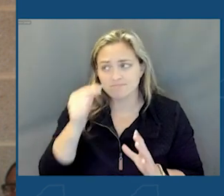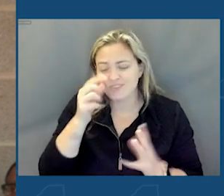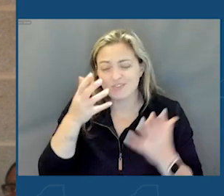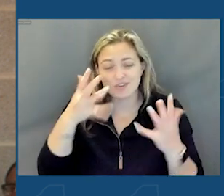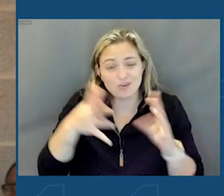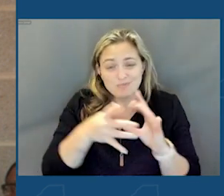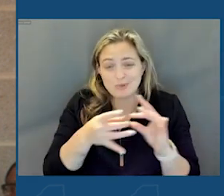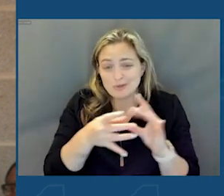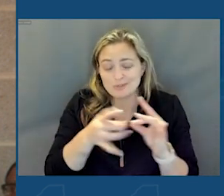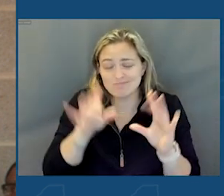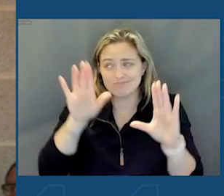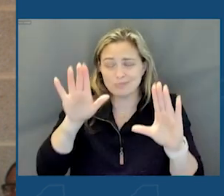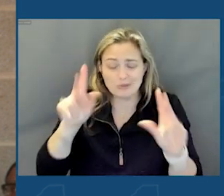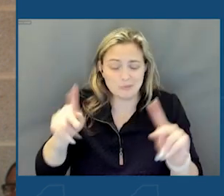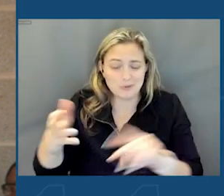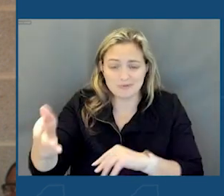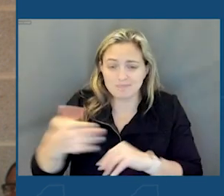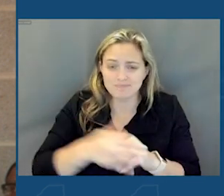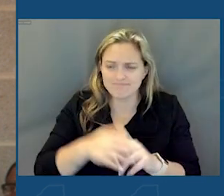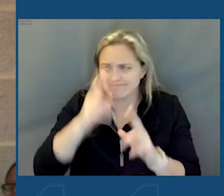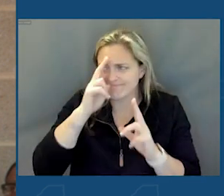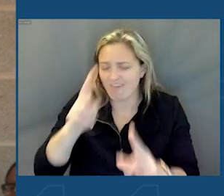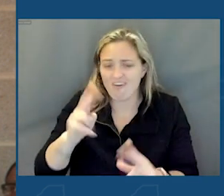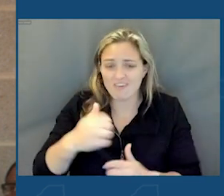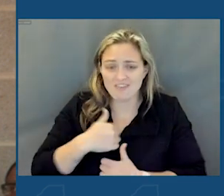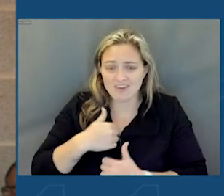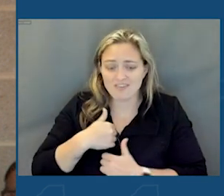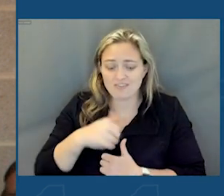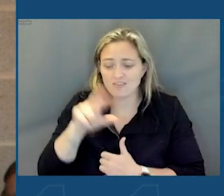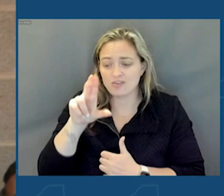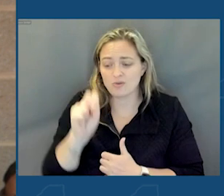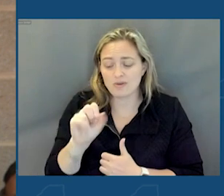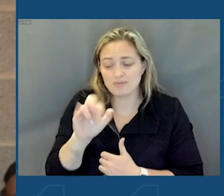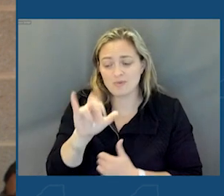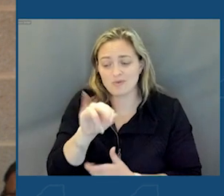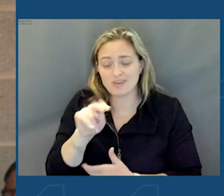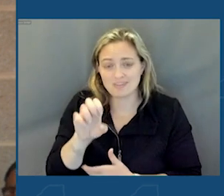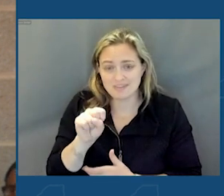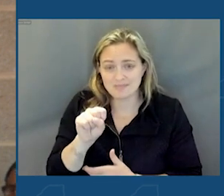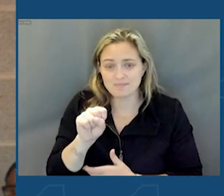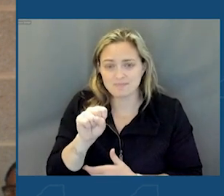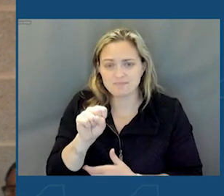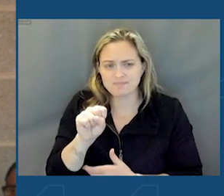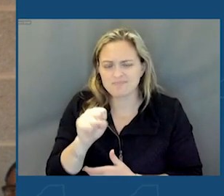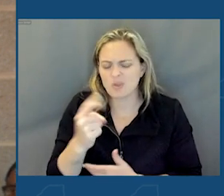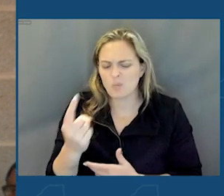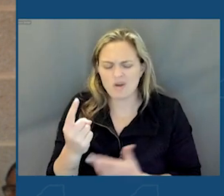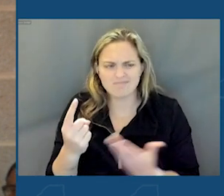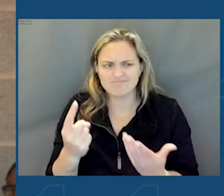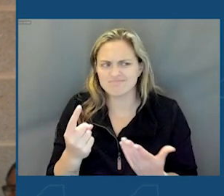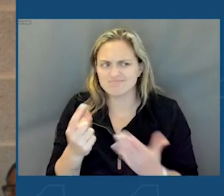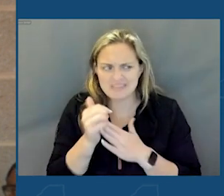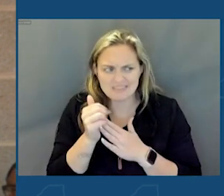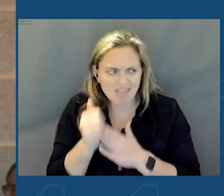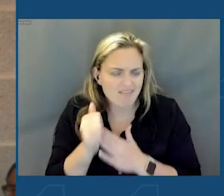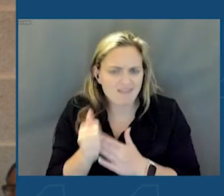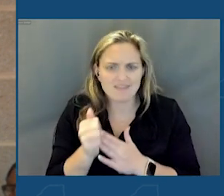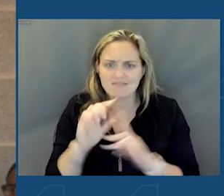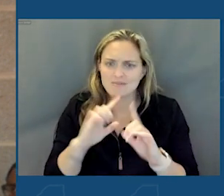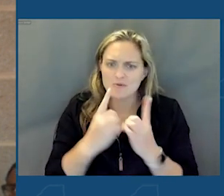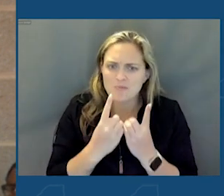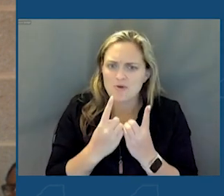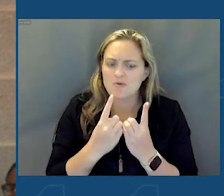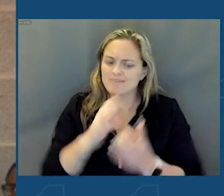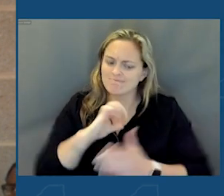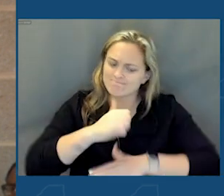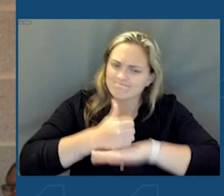mentioned, an honored veteran of the United States Marine Corps, and one who has led her department in